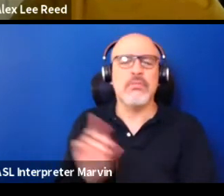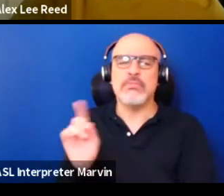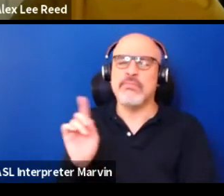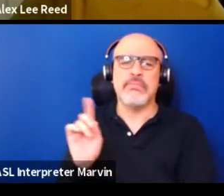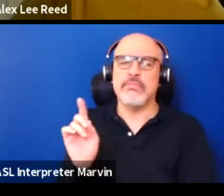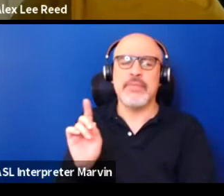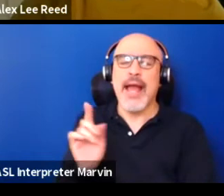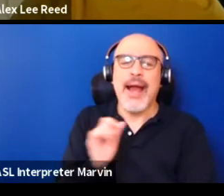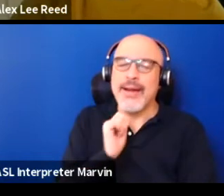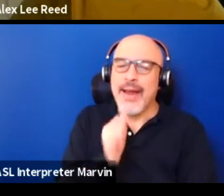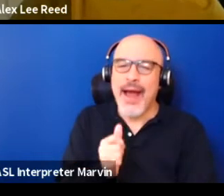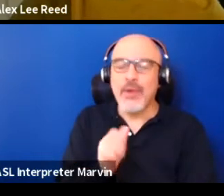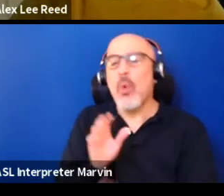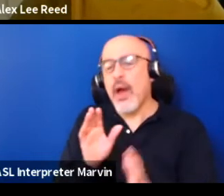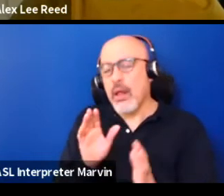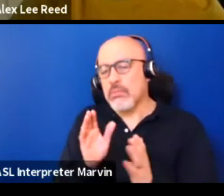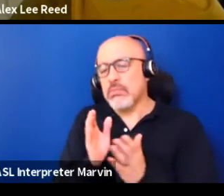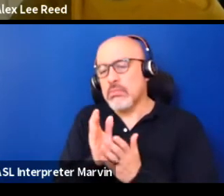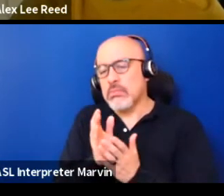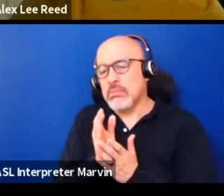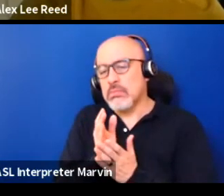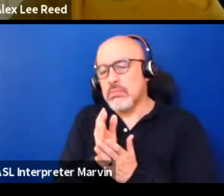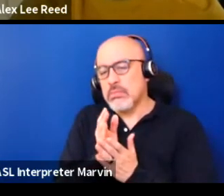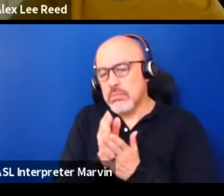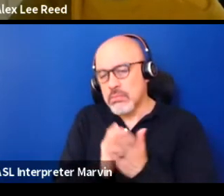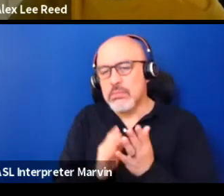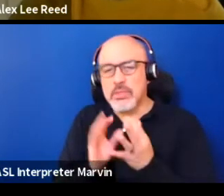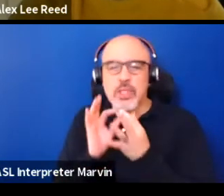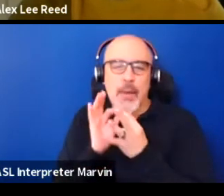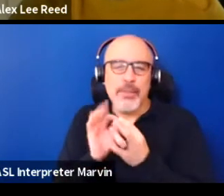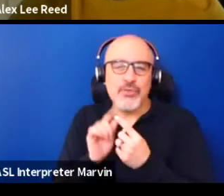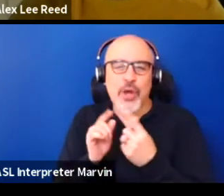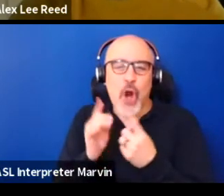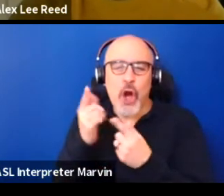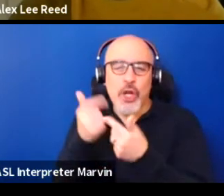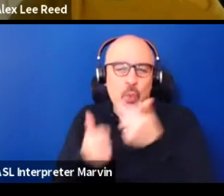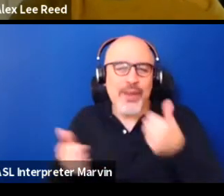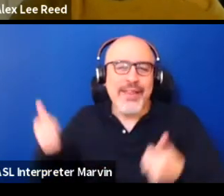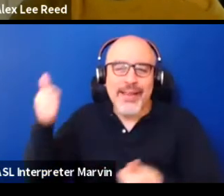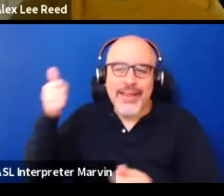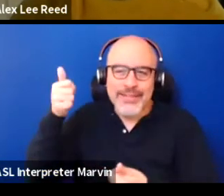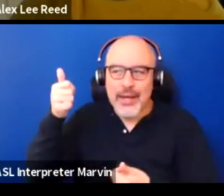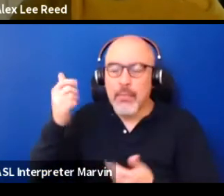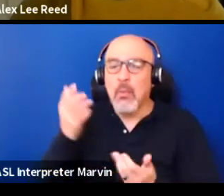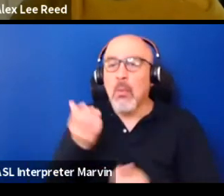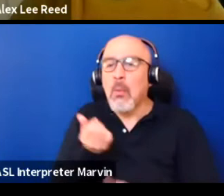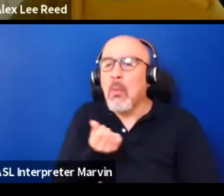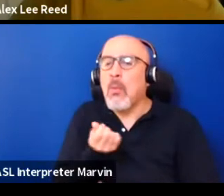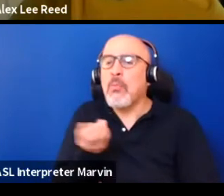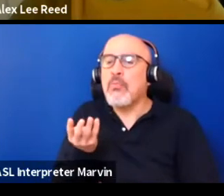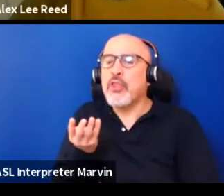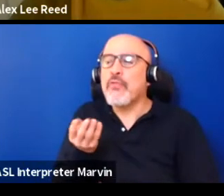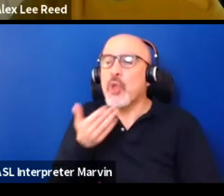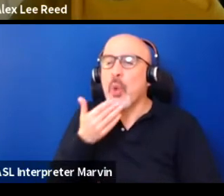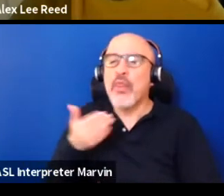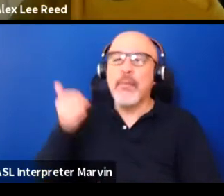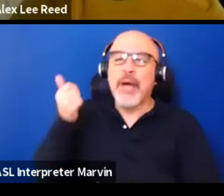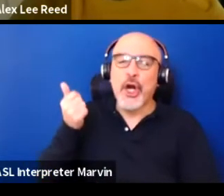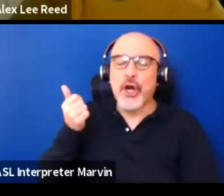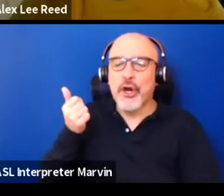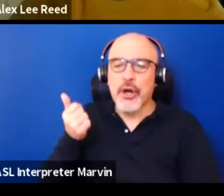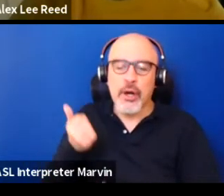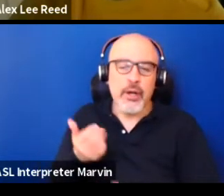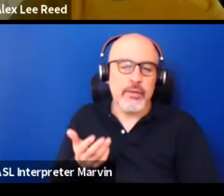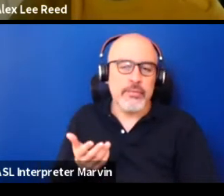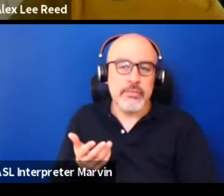And some of it obviously has to do with elitism. The fewer, the better. I would also like to see, and I think maybe this